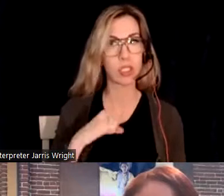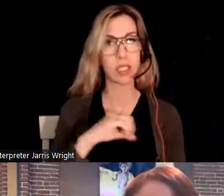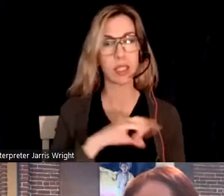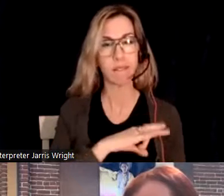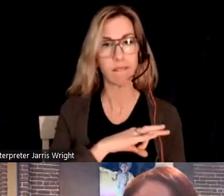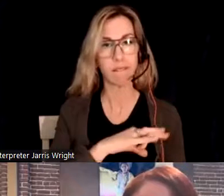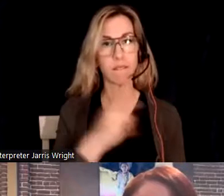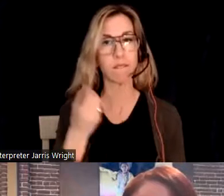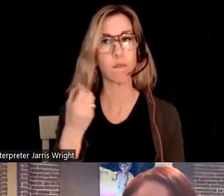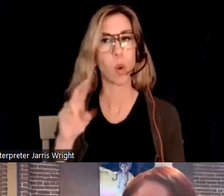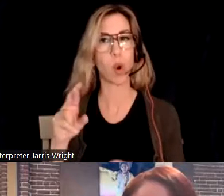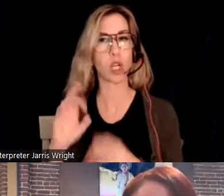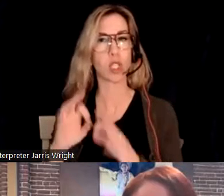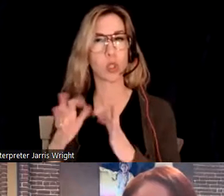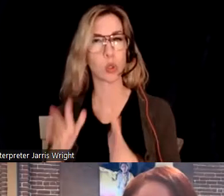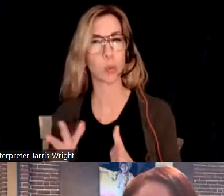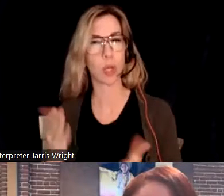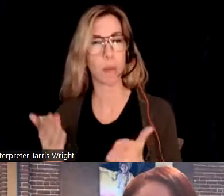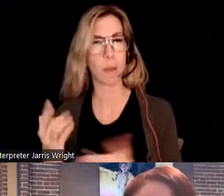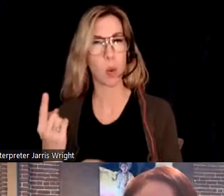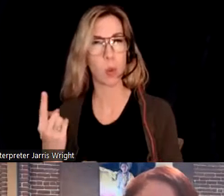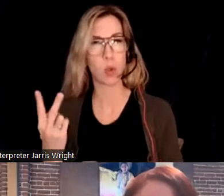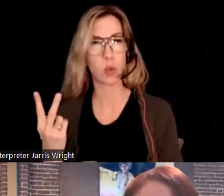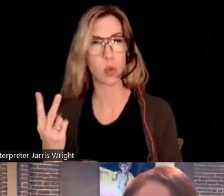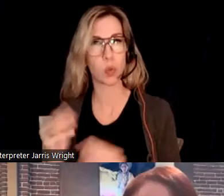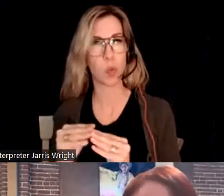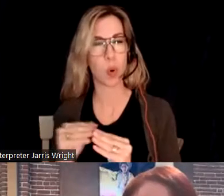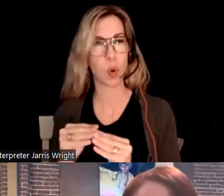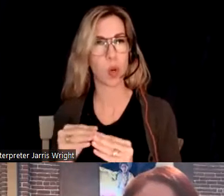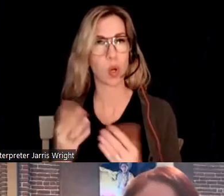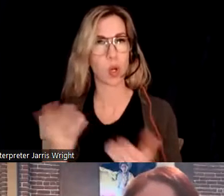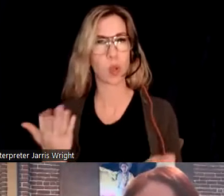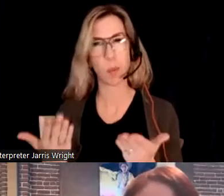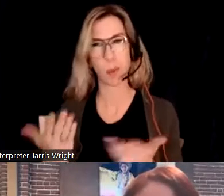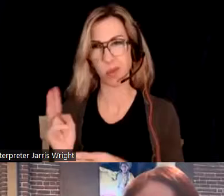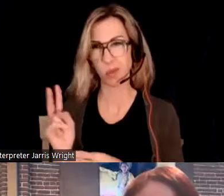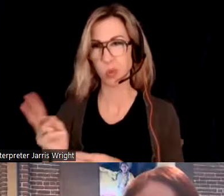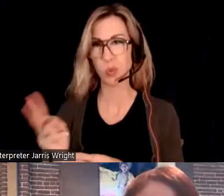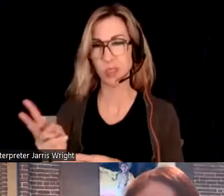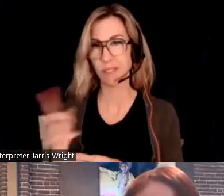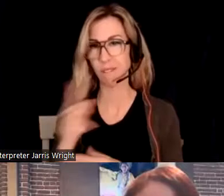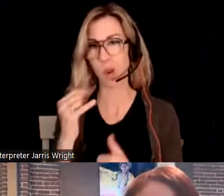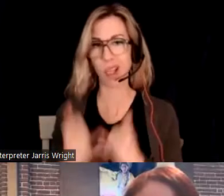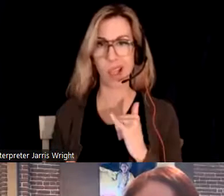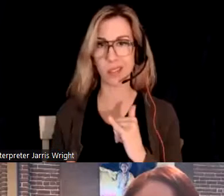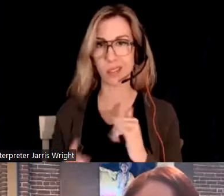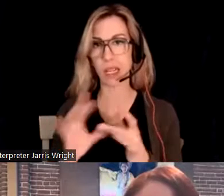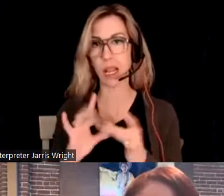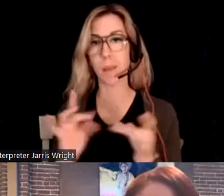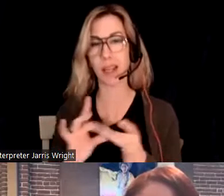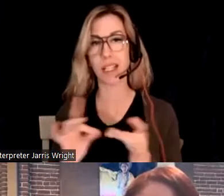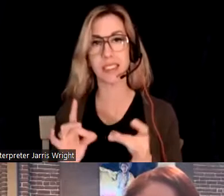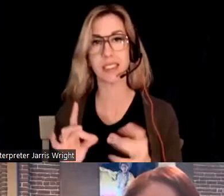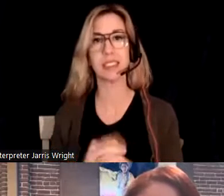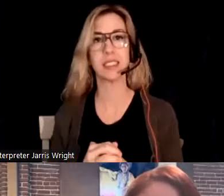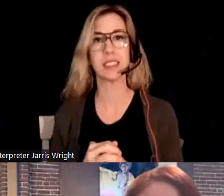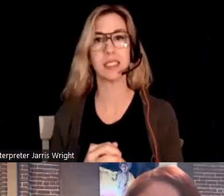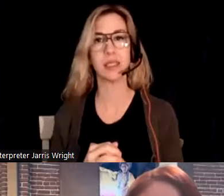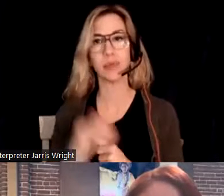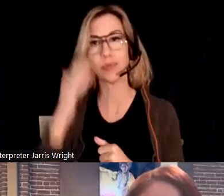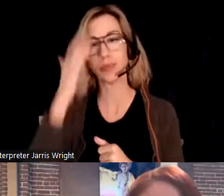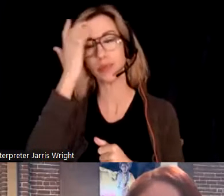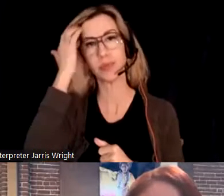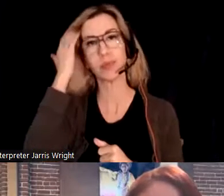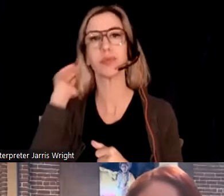Amity or interpreters. It might be one or two more, so we'll just give maybe 2 more minutes for last comments. And we can end this. So I